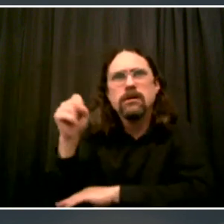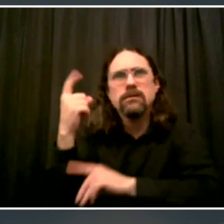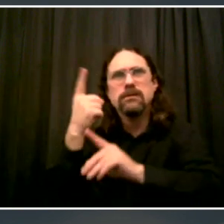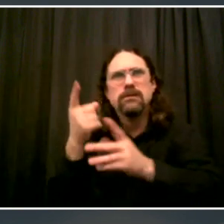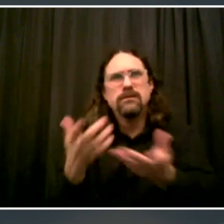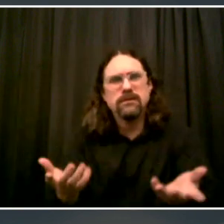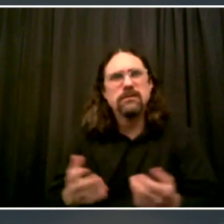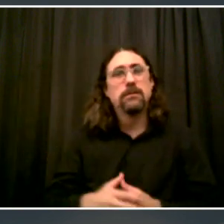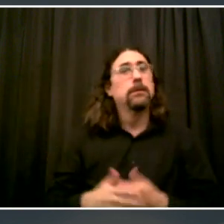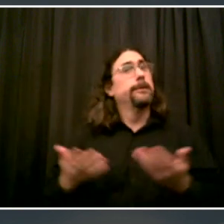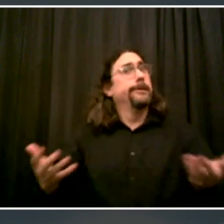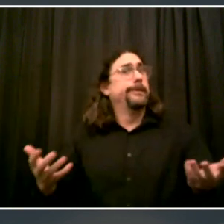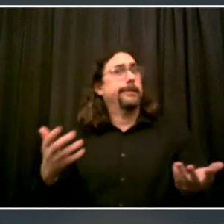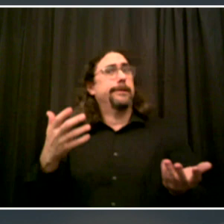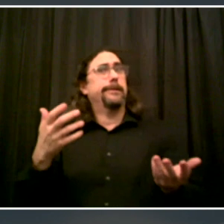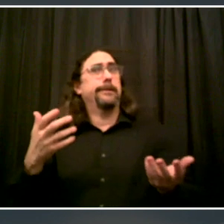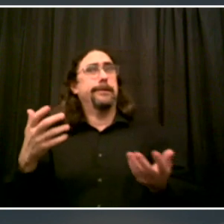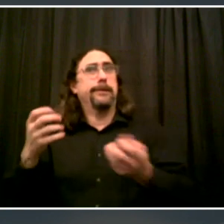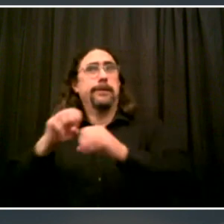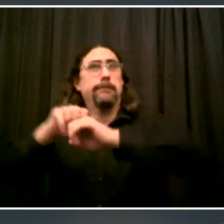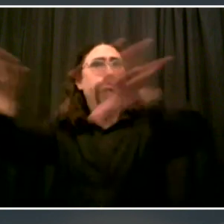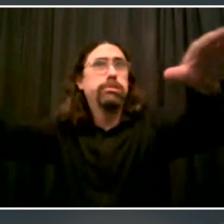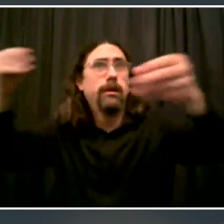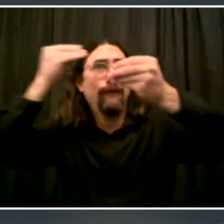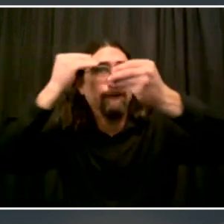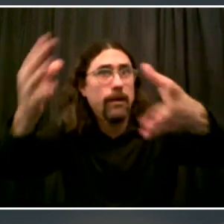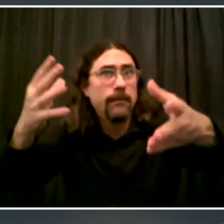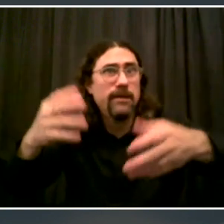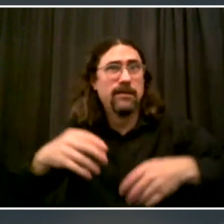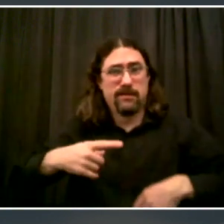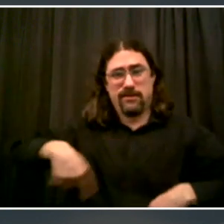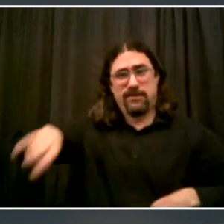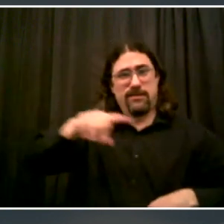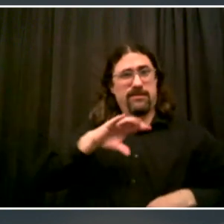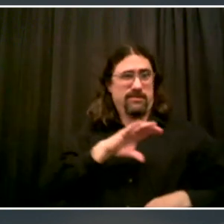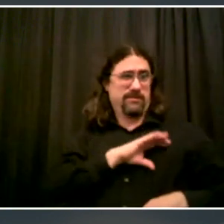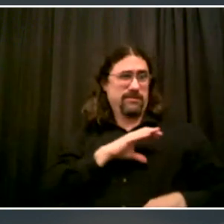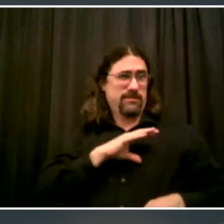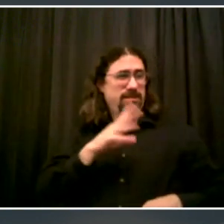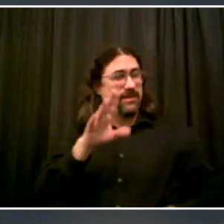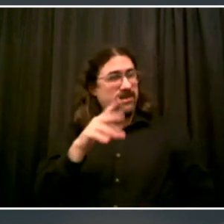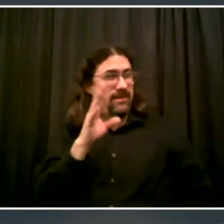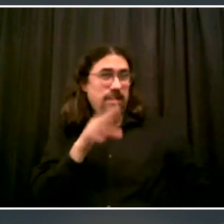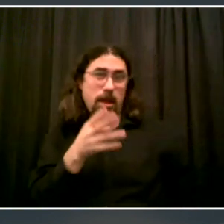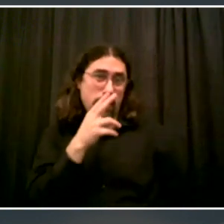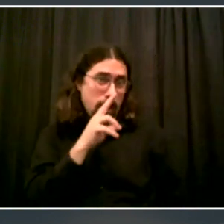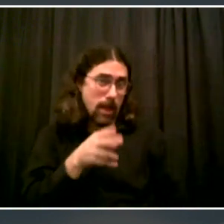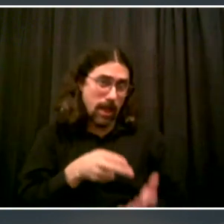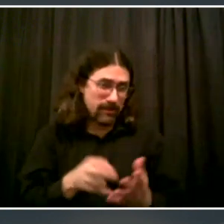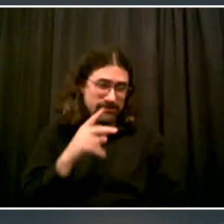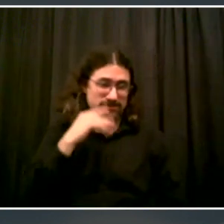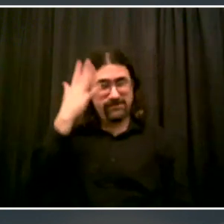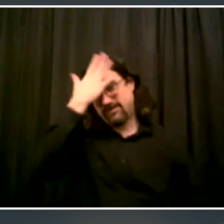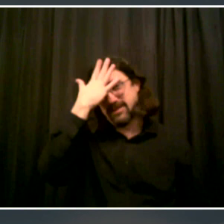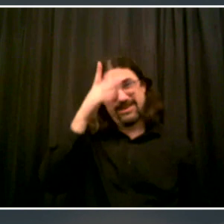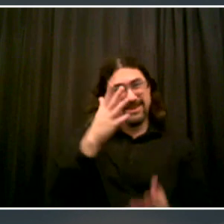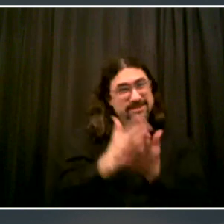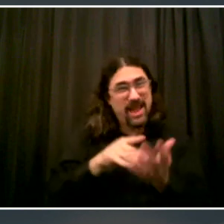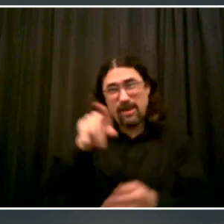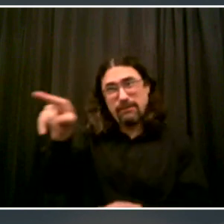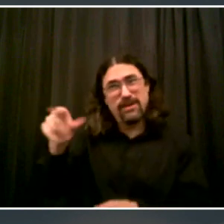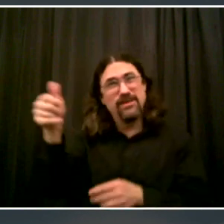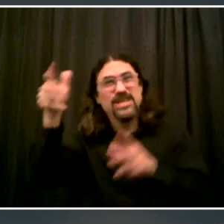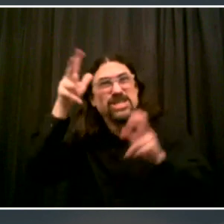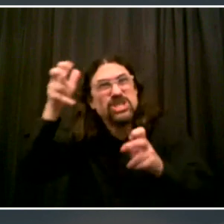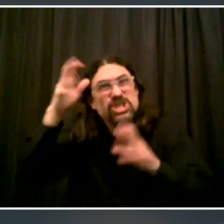this group is the same group that thought it was a good idea in January to destroy the New York City transit system. And they told us what